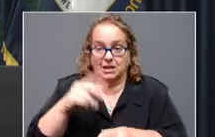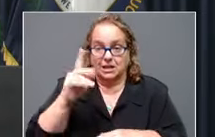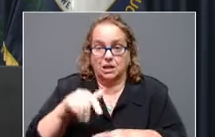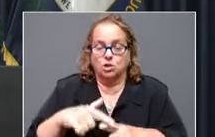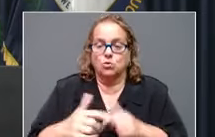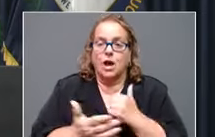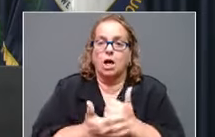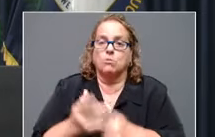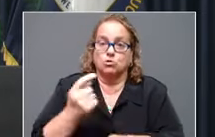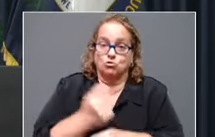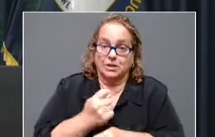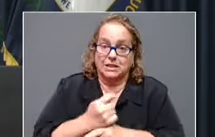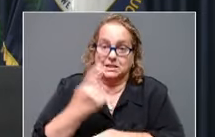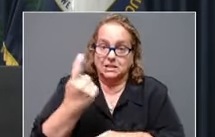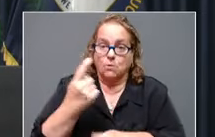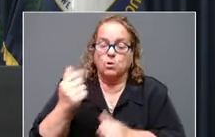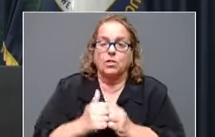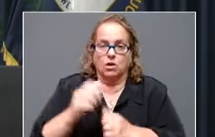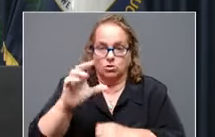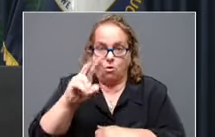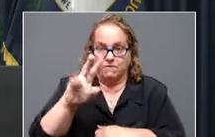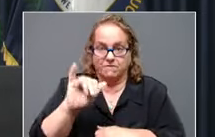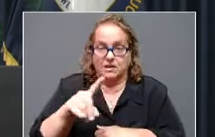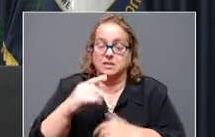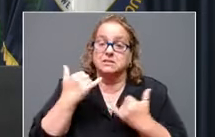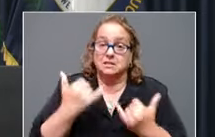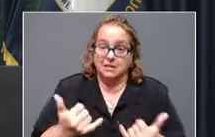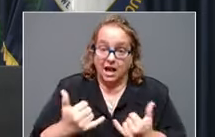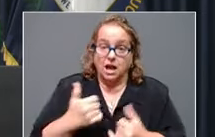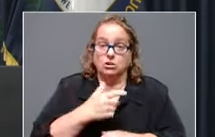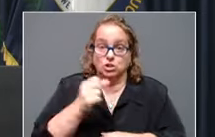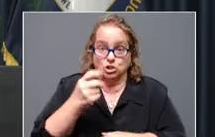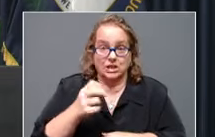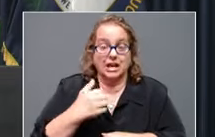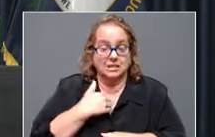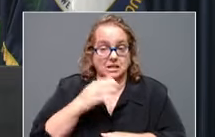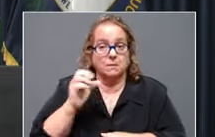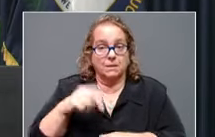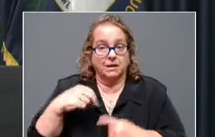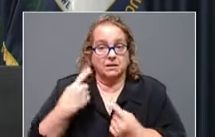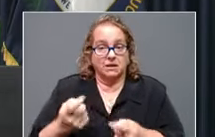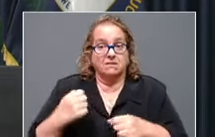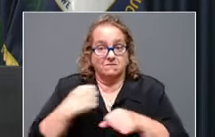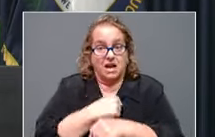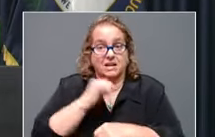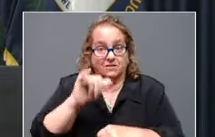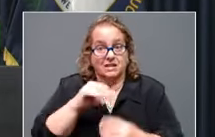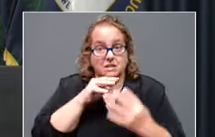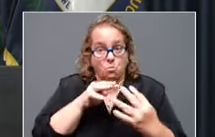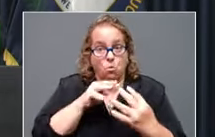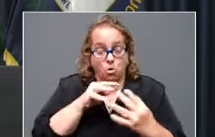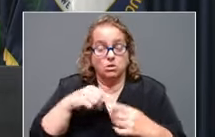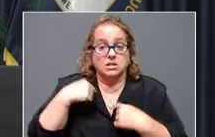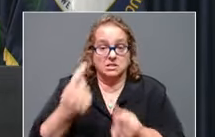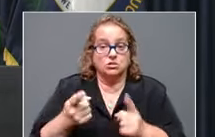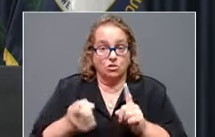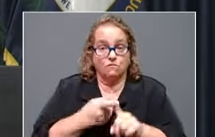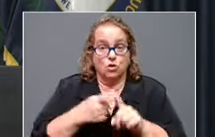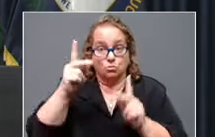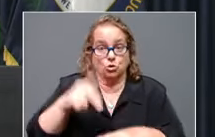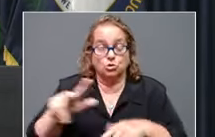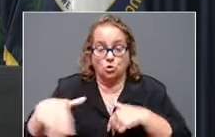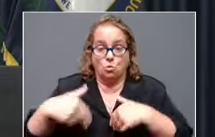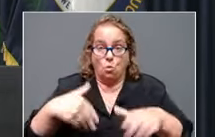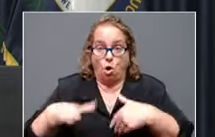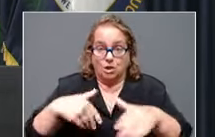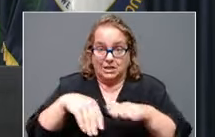tired and really frustrated, but we need you. We care so much about you. And in you, we see, and your